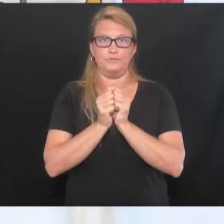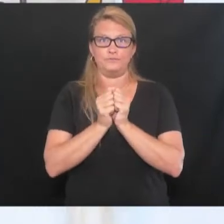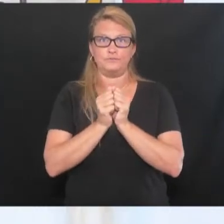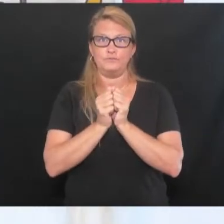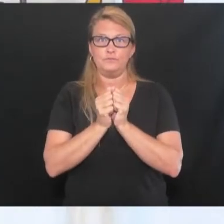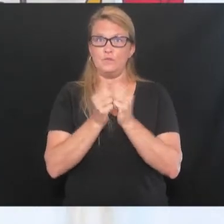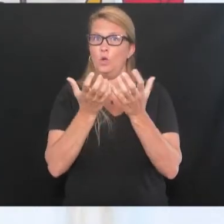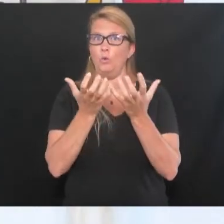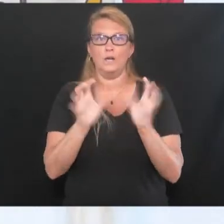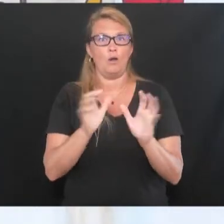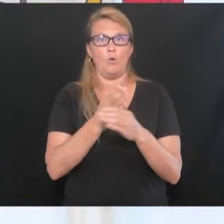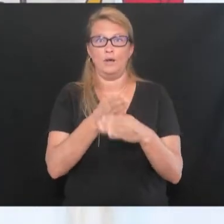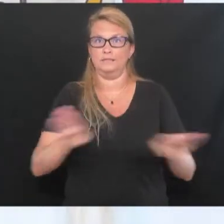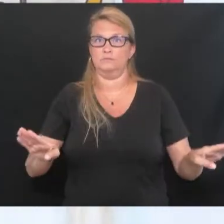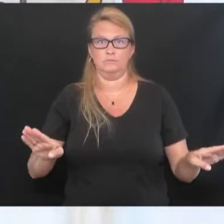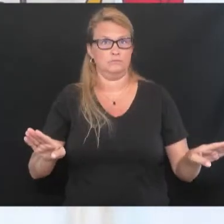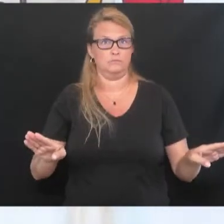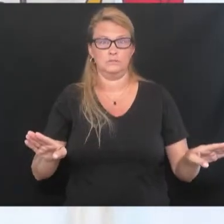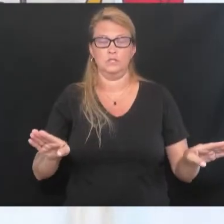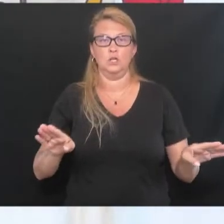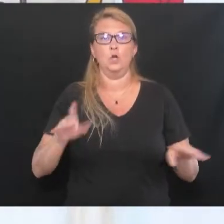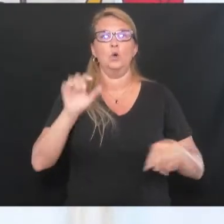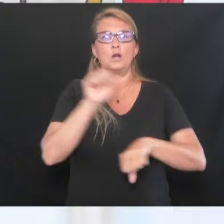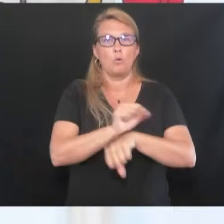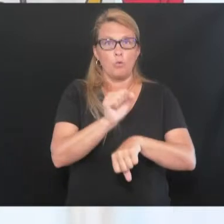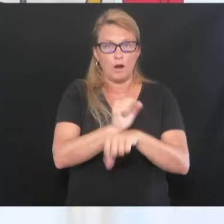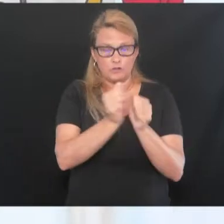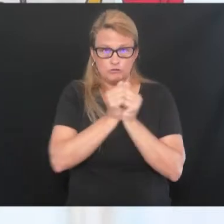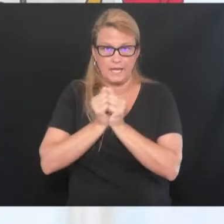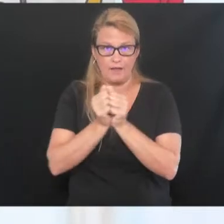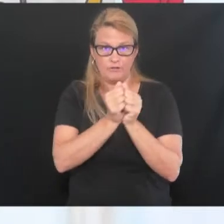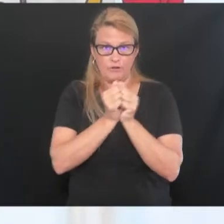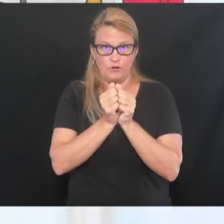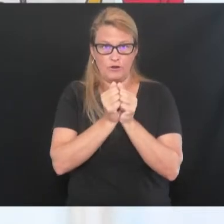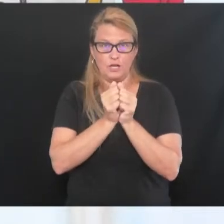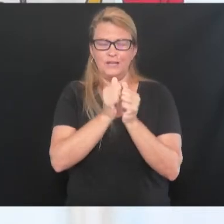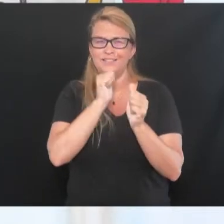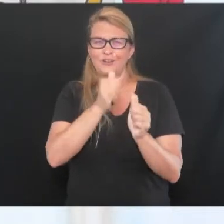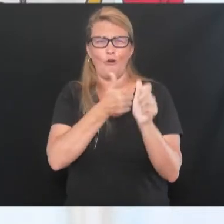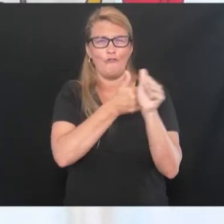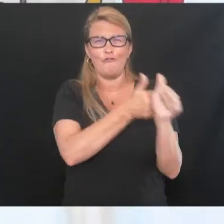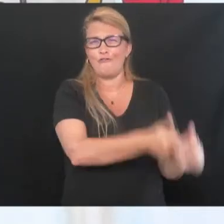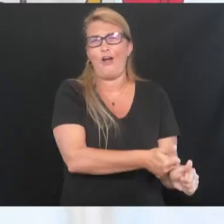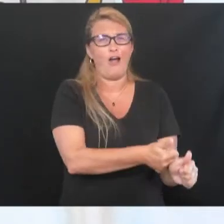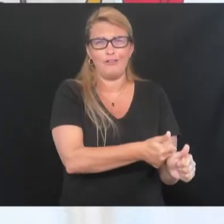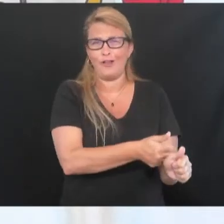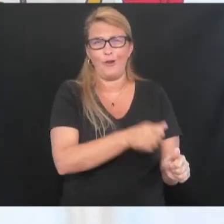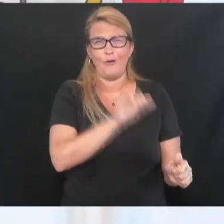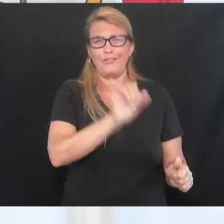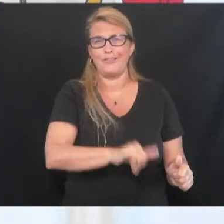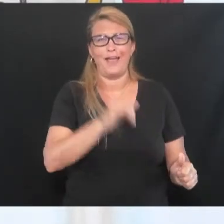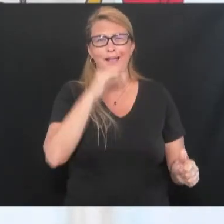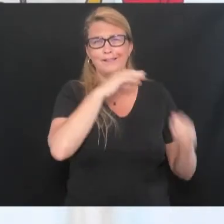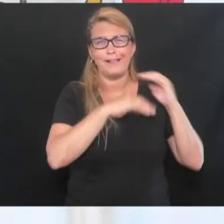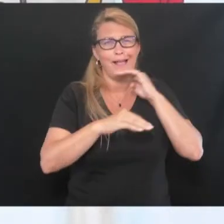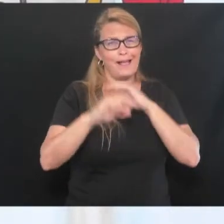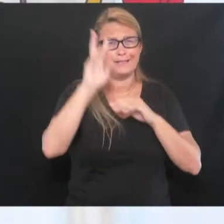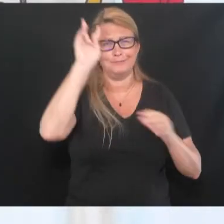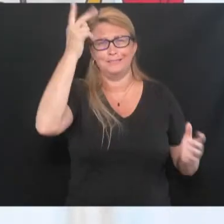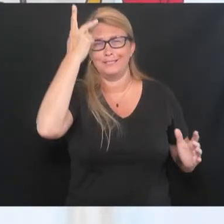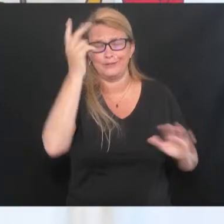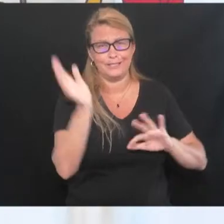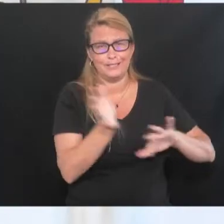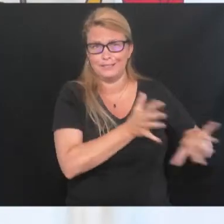need to fragment. We need to pull the rope together. Don't listen to this silliness that people try to twist words around and